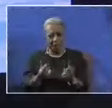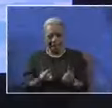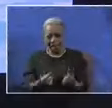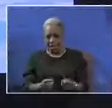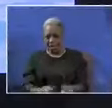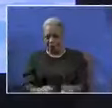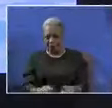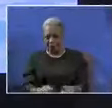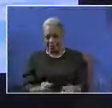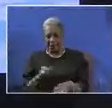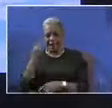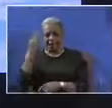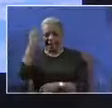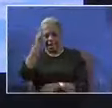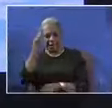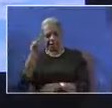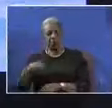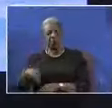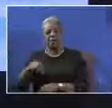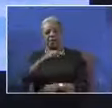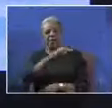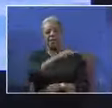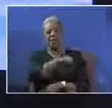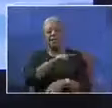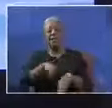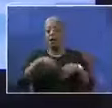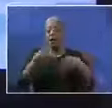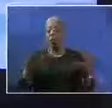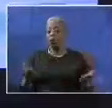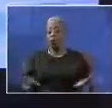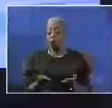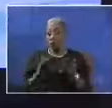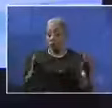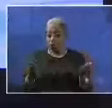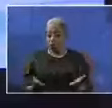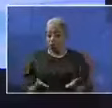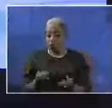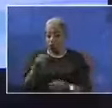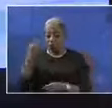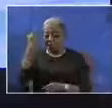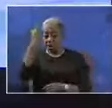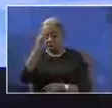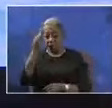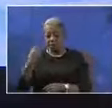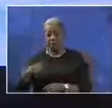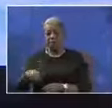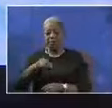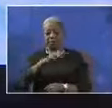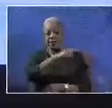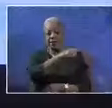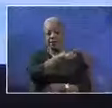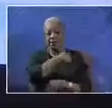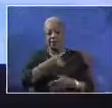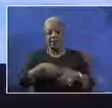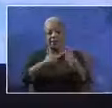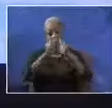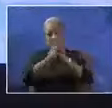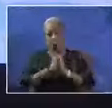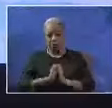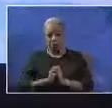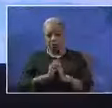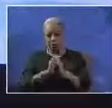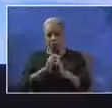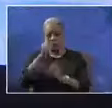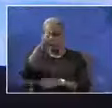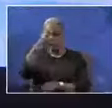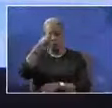we're here. And that's why we worship, because of how good God has been to